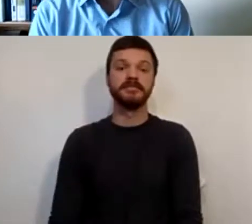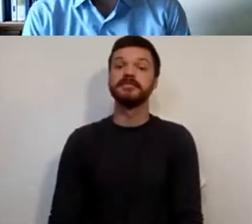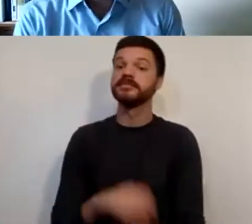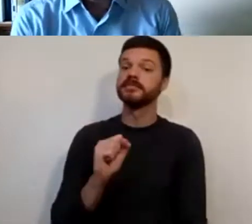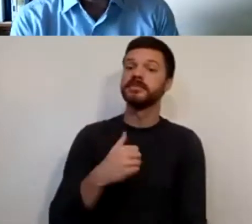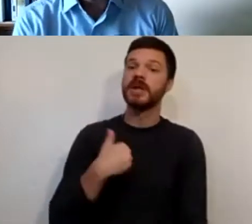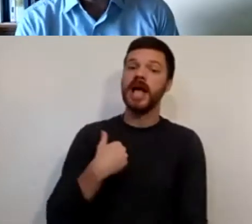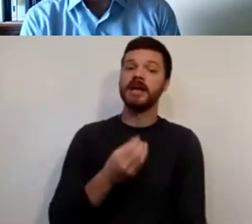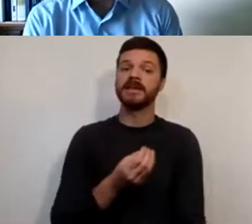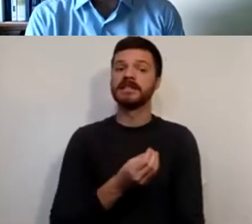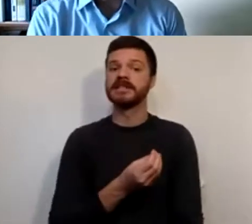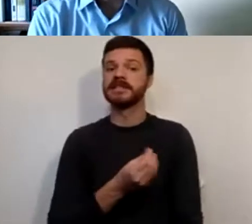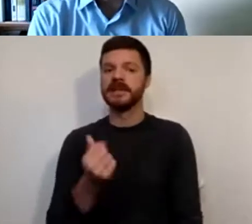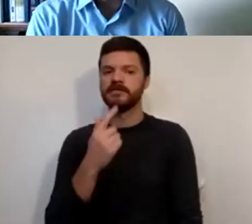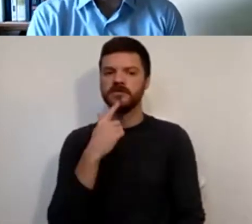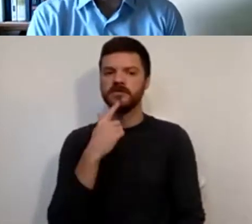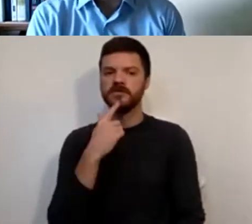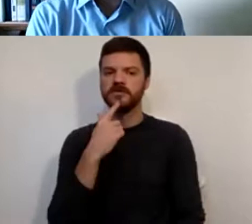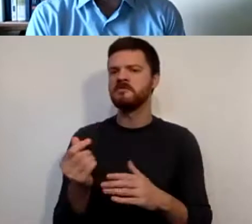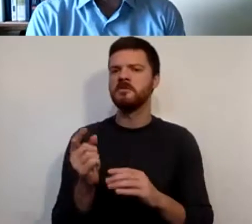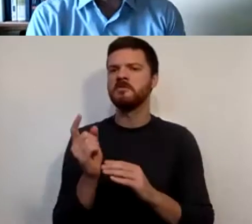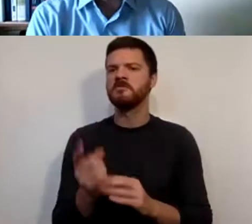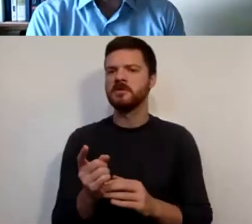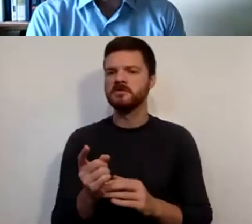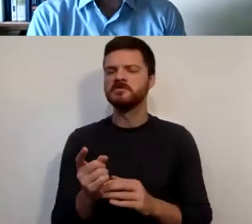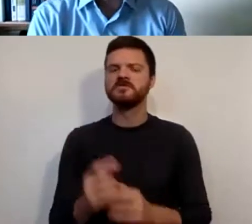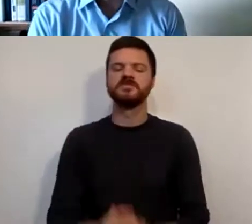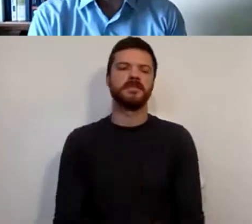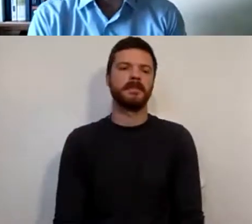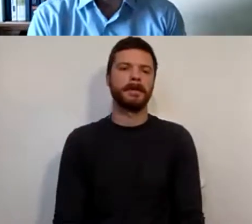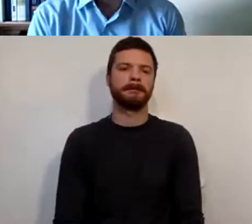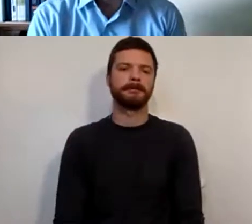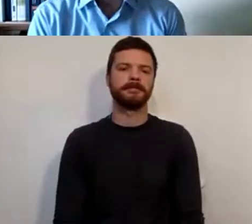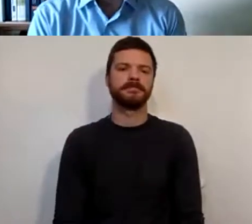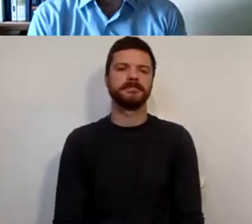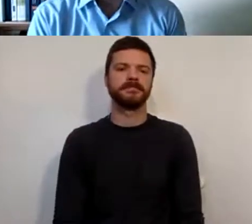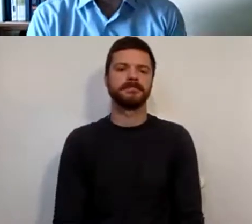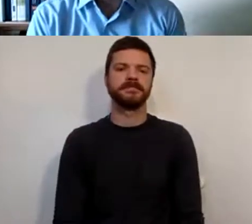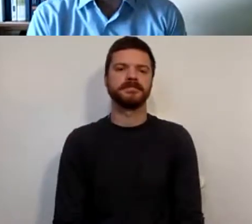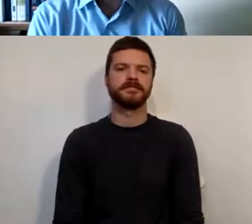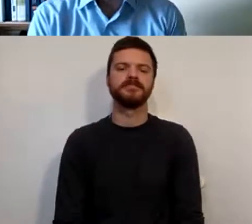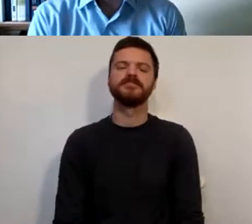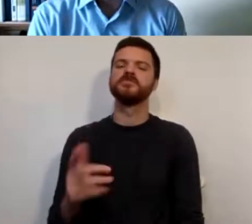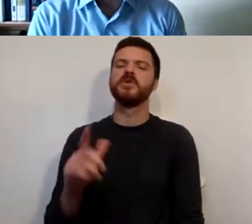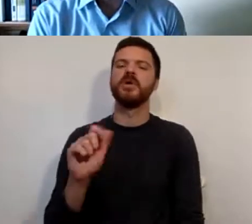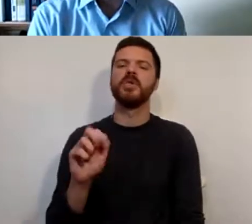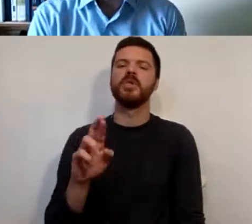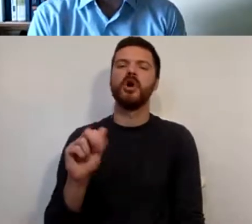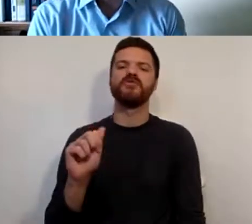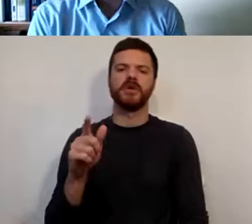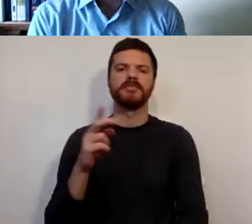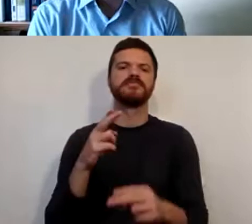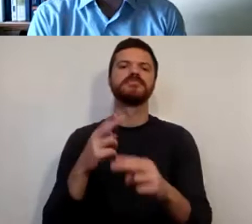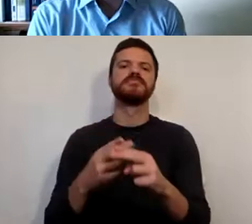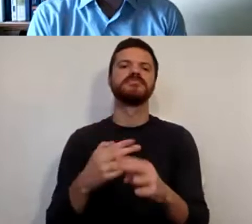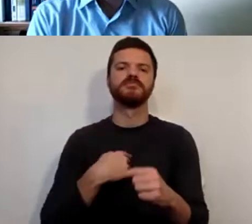and so continue in the couple of minutes we have left to upvote or add. But building on what Laura just said, I was wondering,